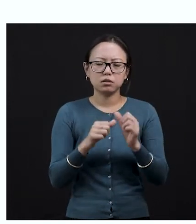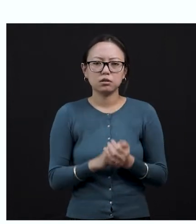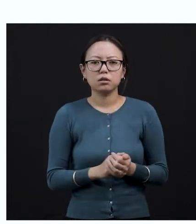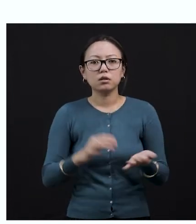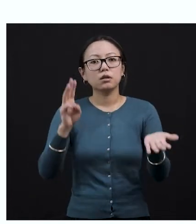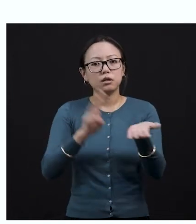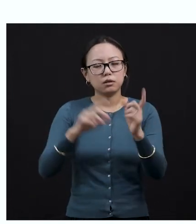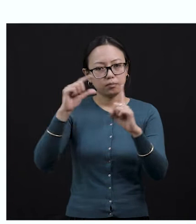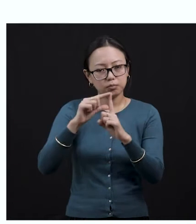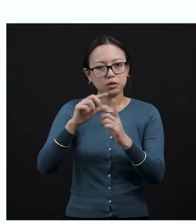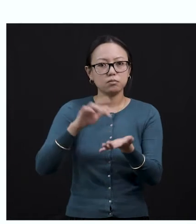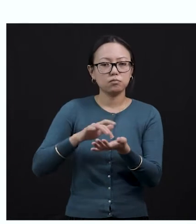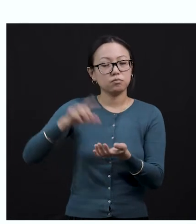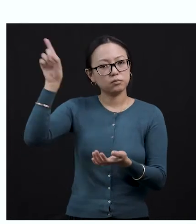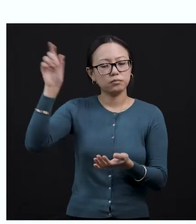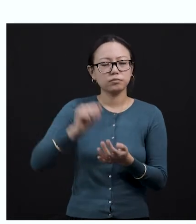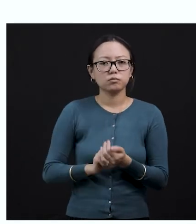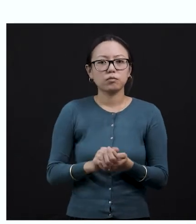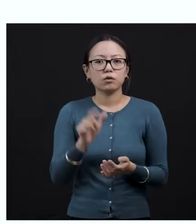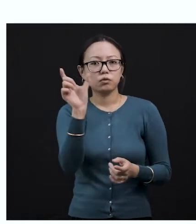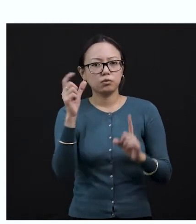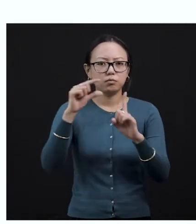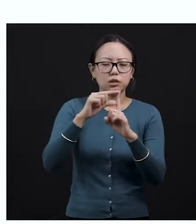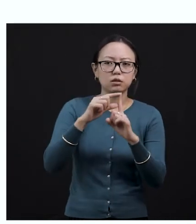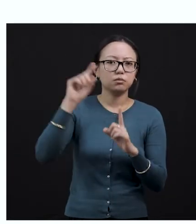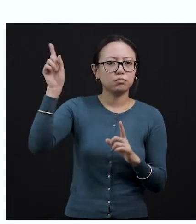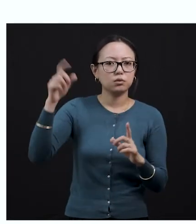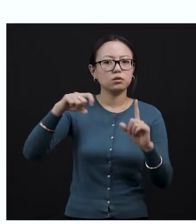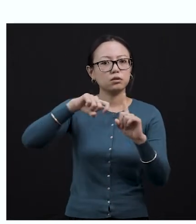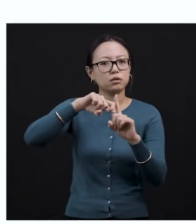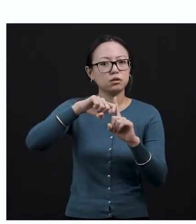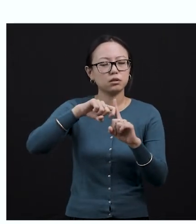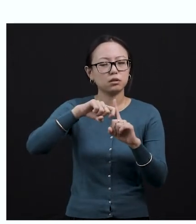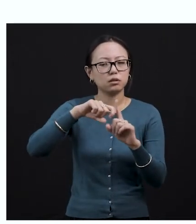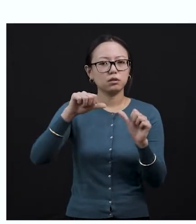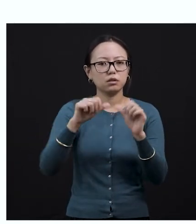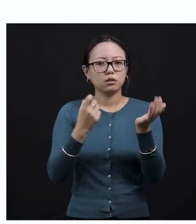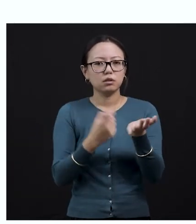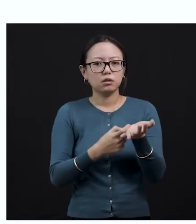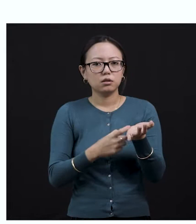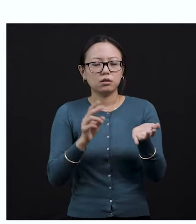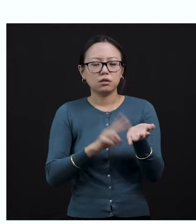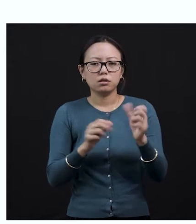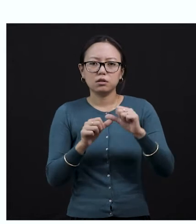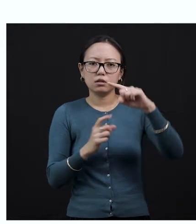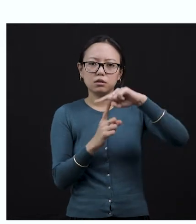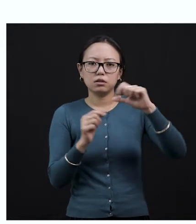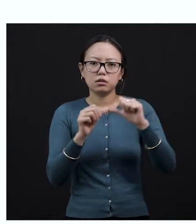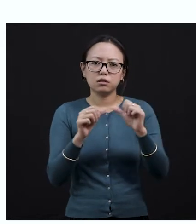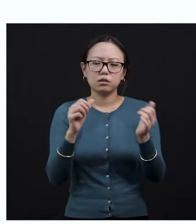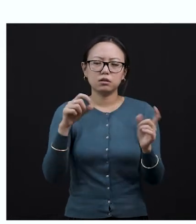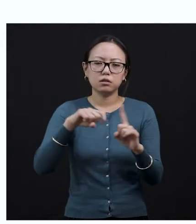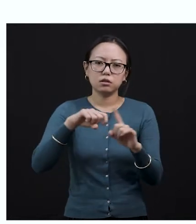Gujarat, then also in Uttar Pradesh and Karnataka and Tamil Nadu. So these were the